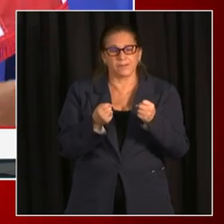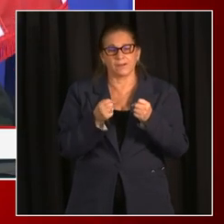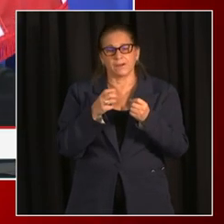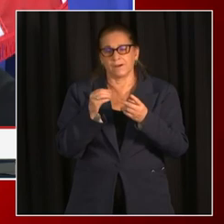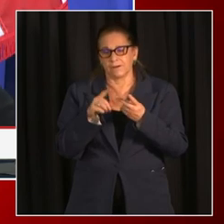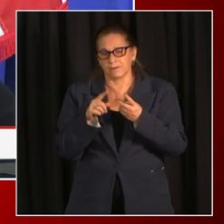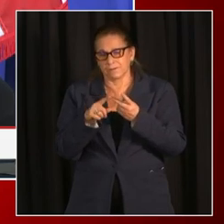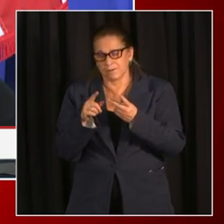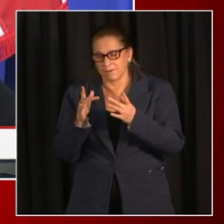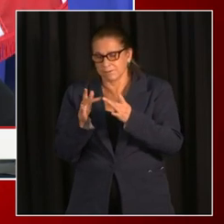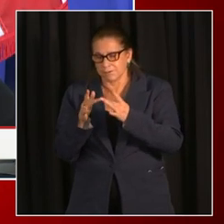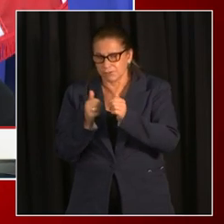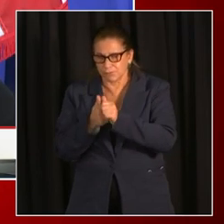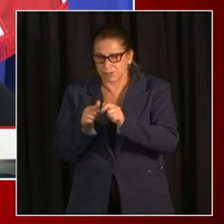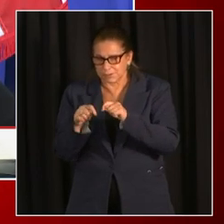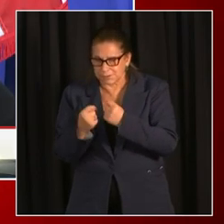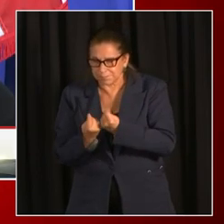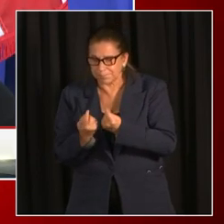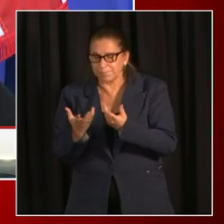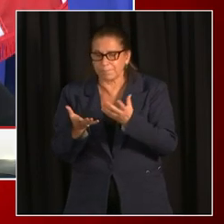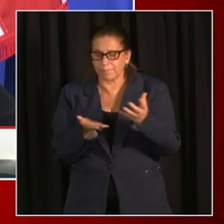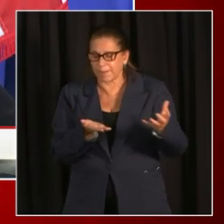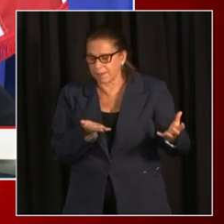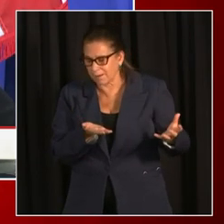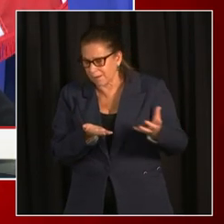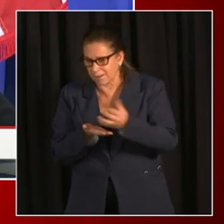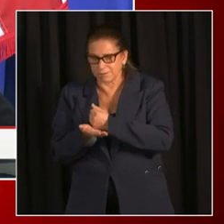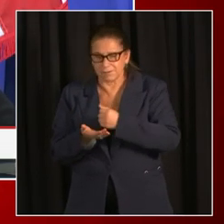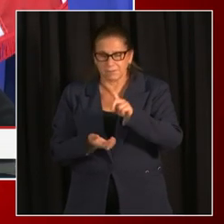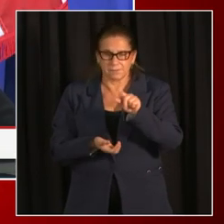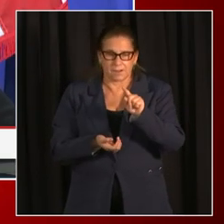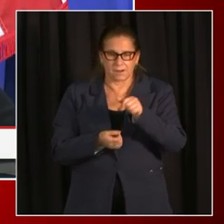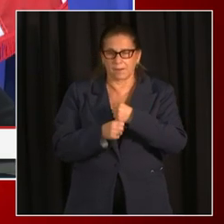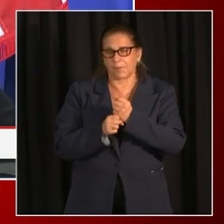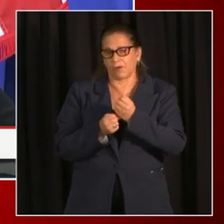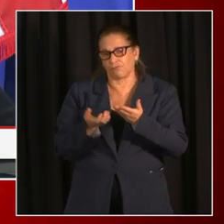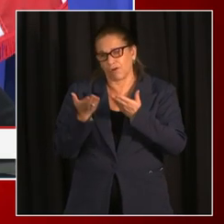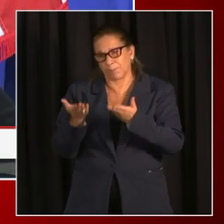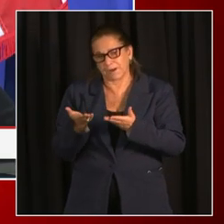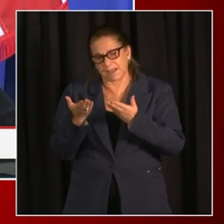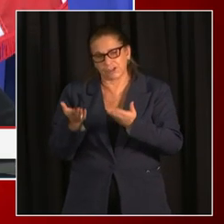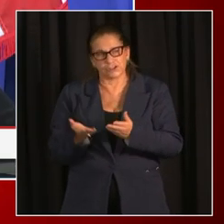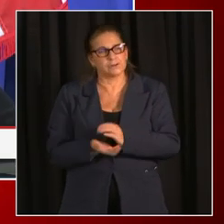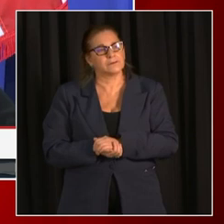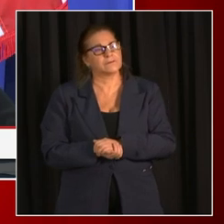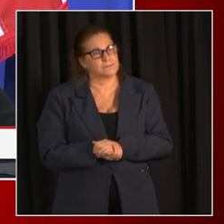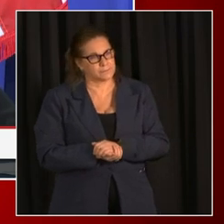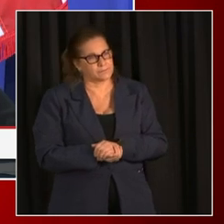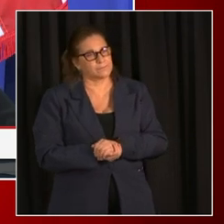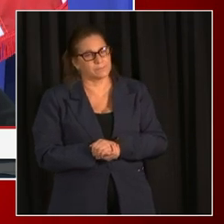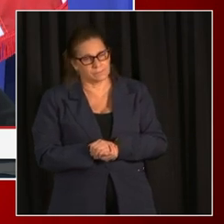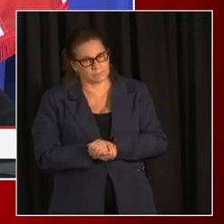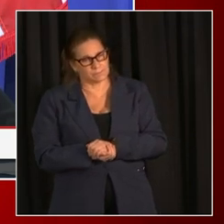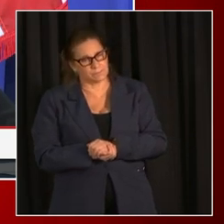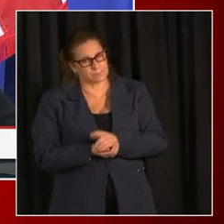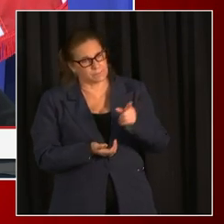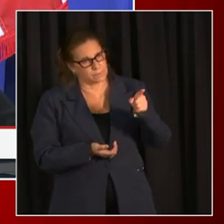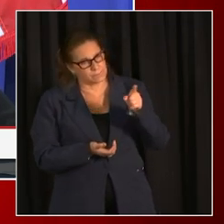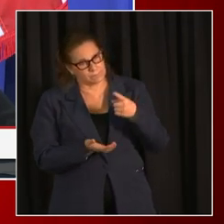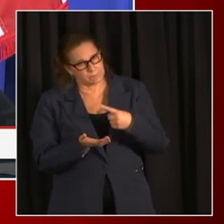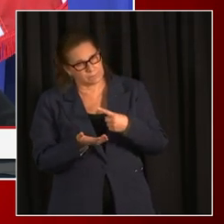more regular reporting of that information we can provide. And then a second question, can you share characteristics of, you mentioned people